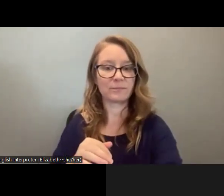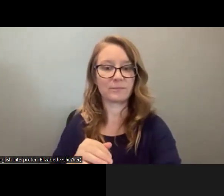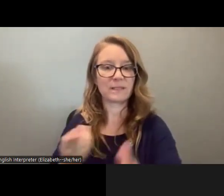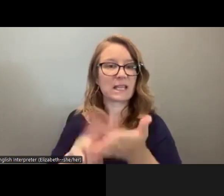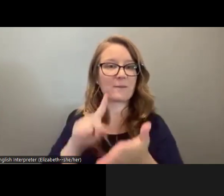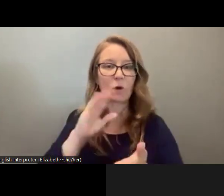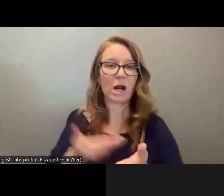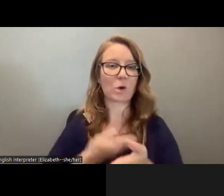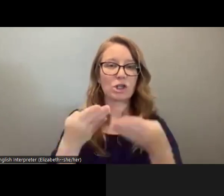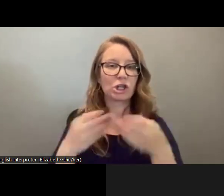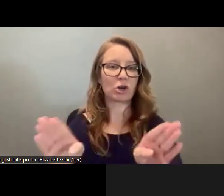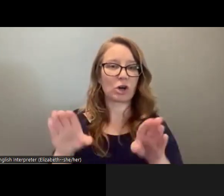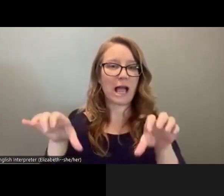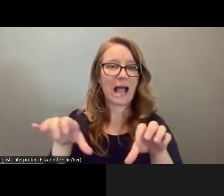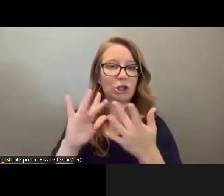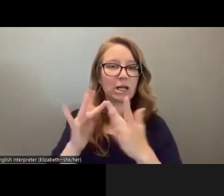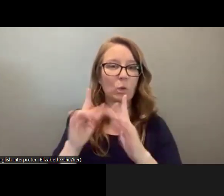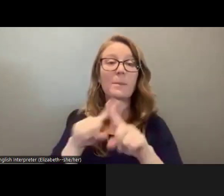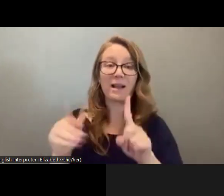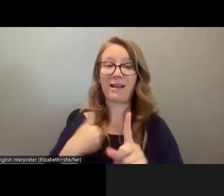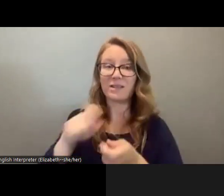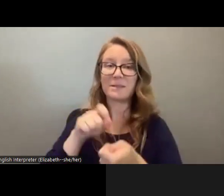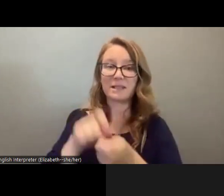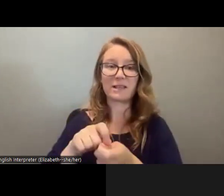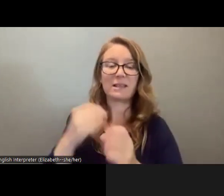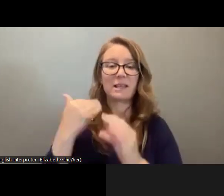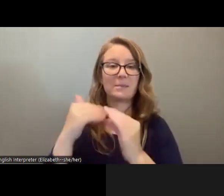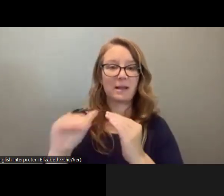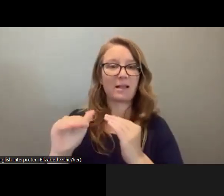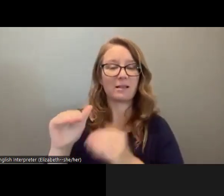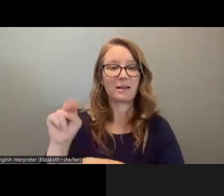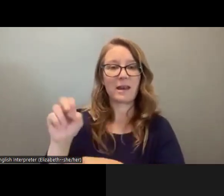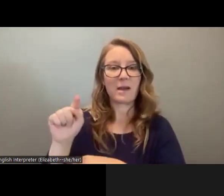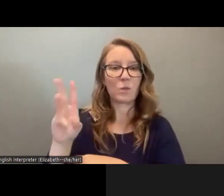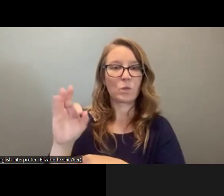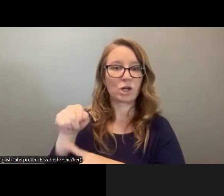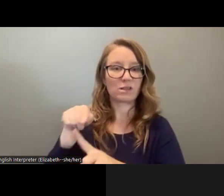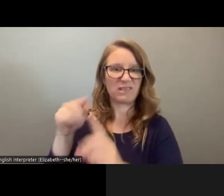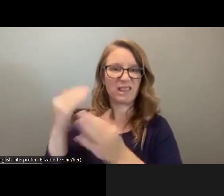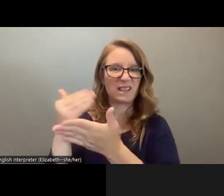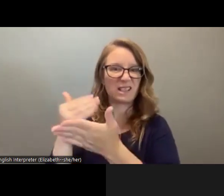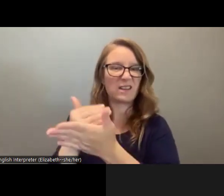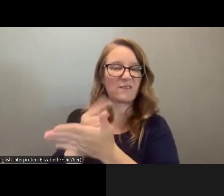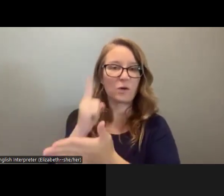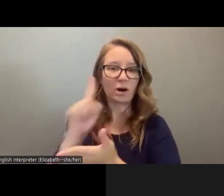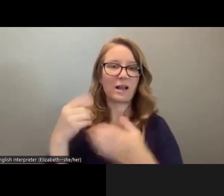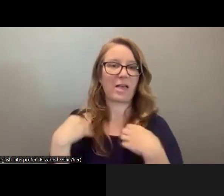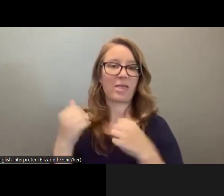general action network, but we do have a specific mailing list for health equity. Yeah, so I hope that's helpful.